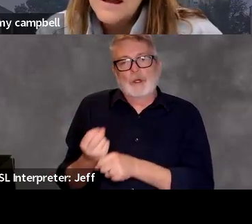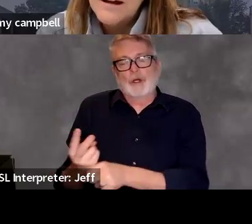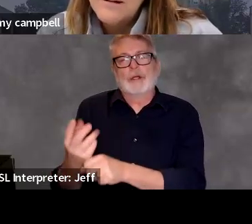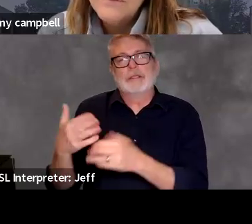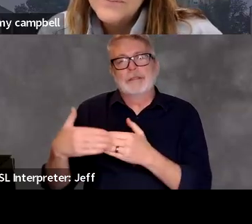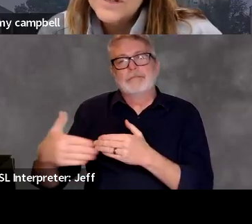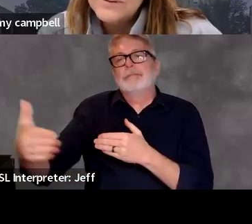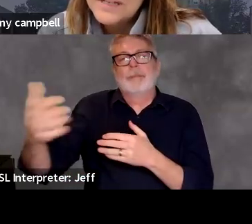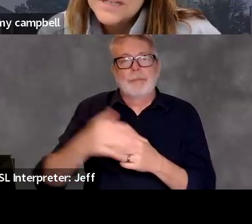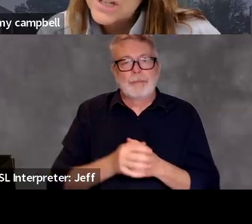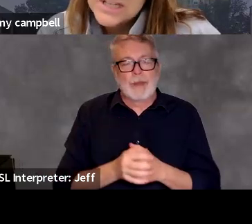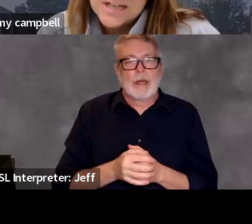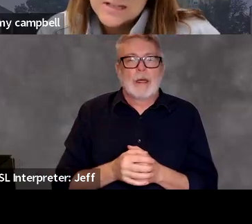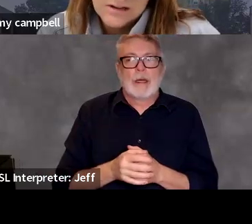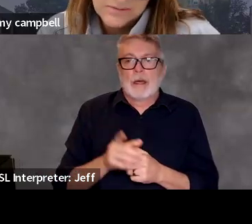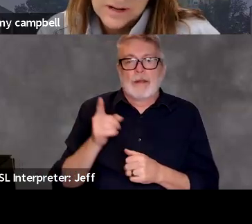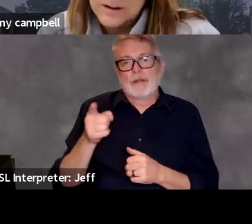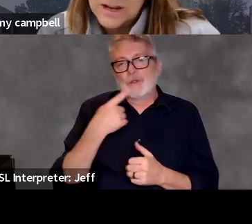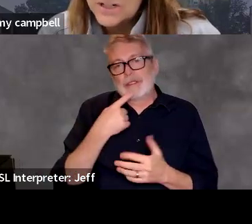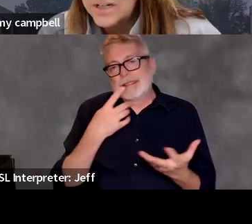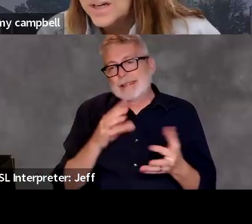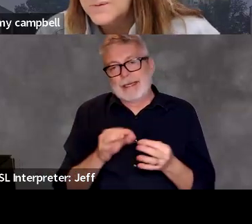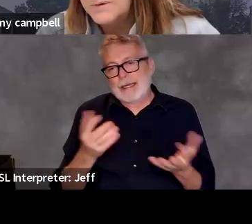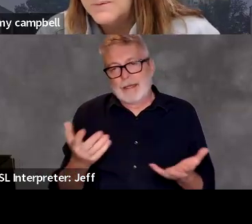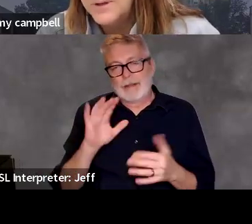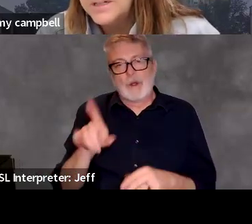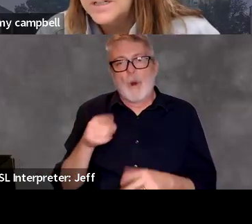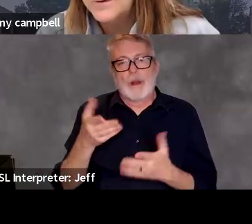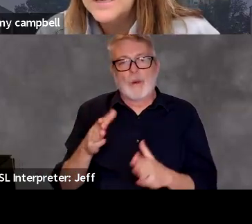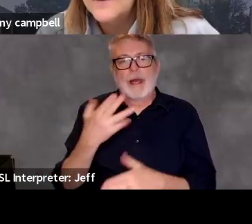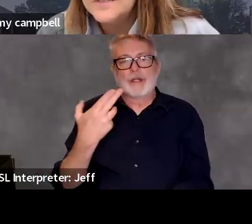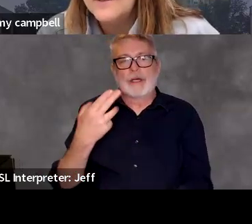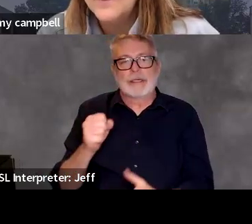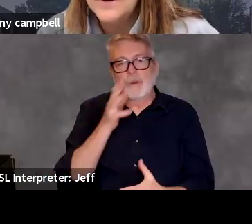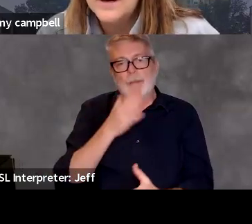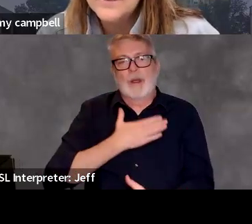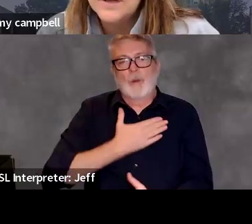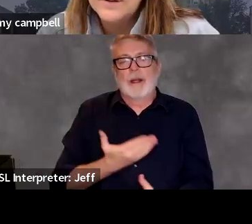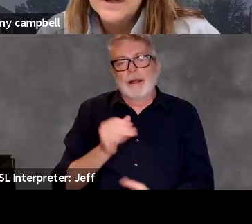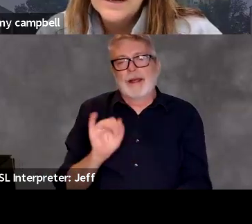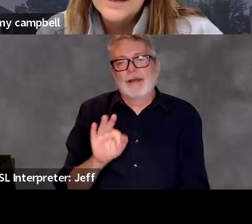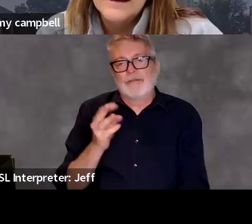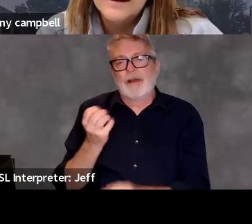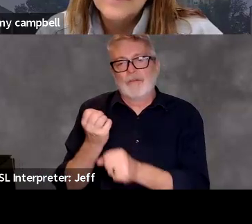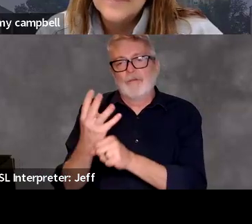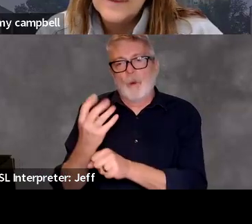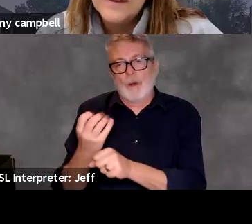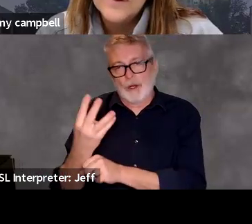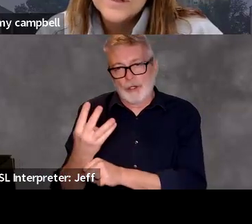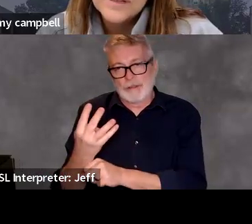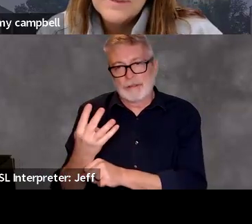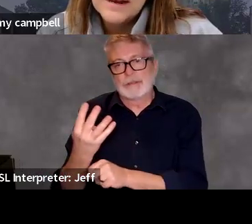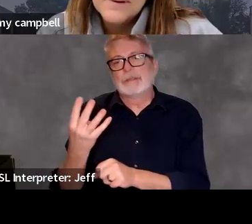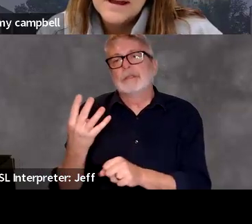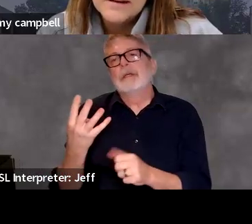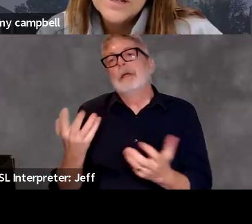years. She basically said that's the only way HHS would be willing to do it is if it's every 4 years. So,